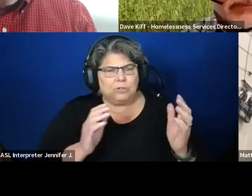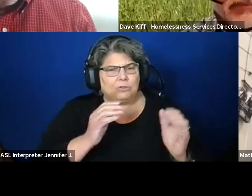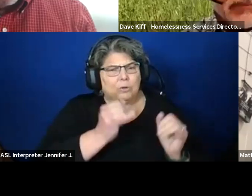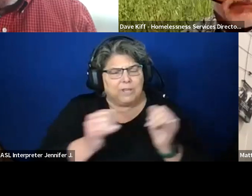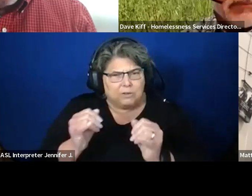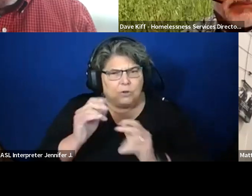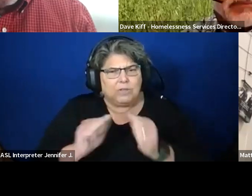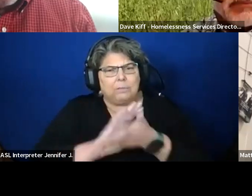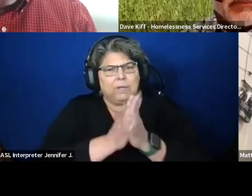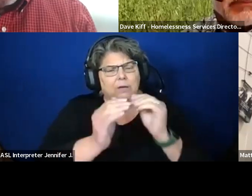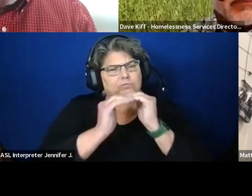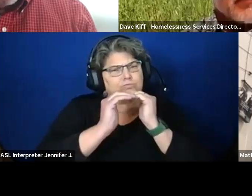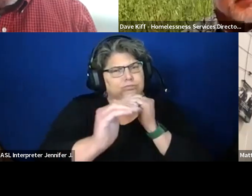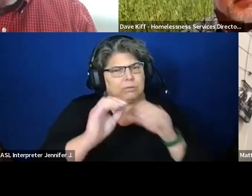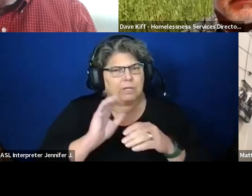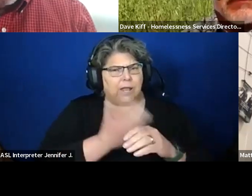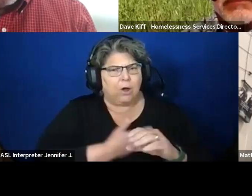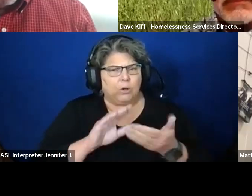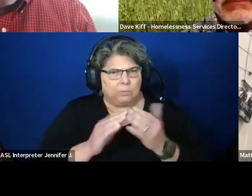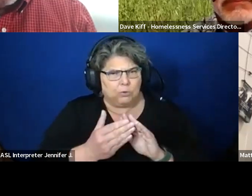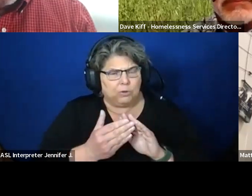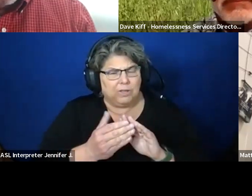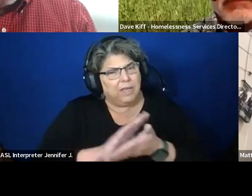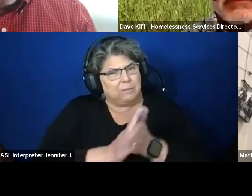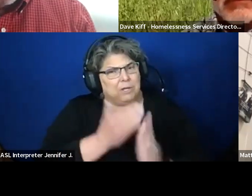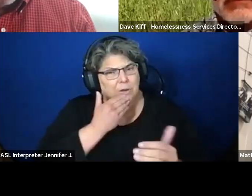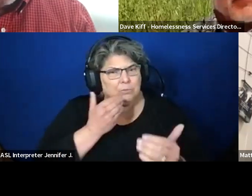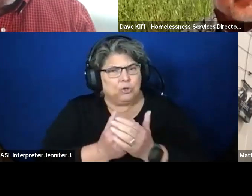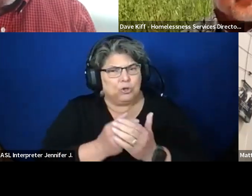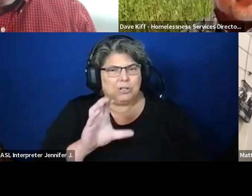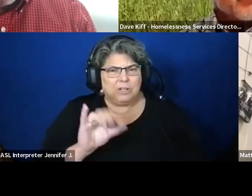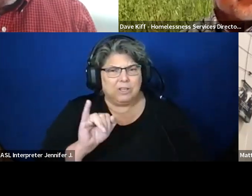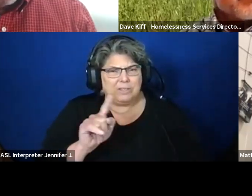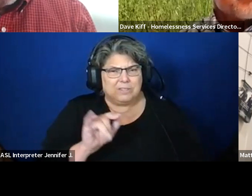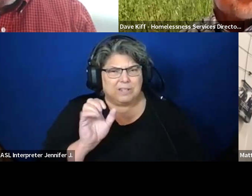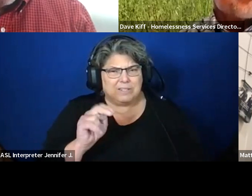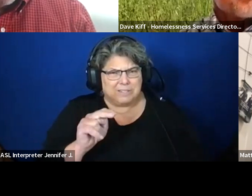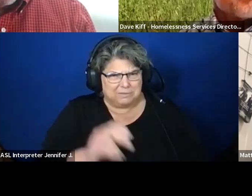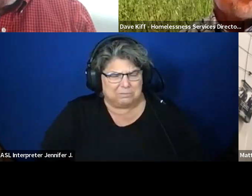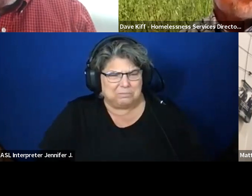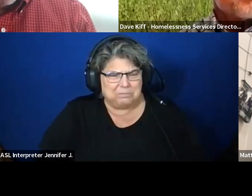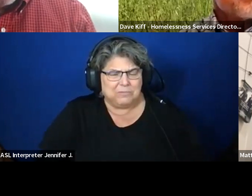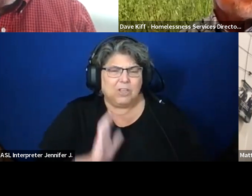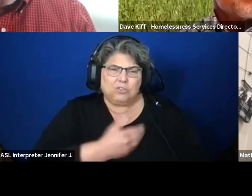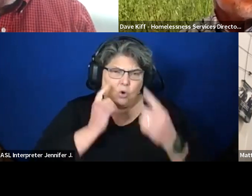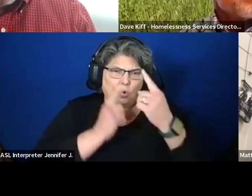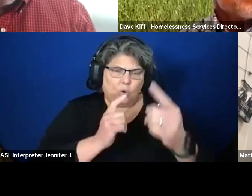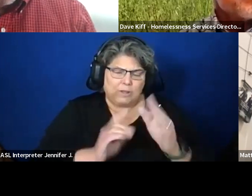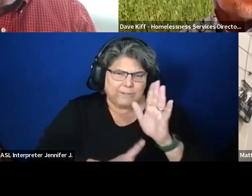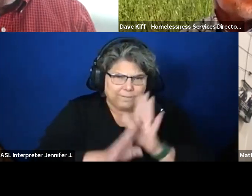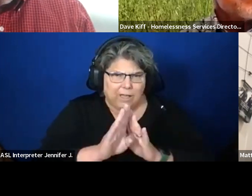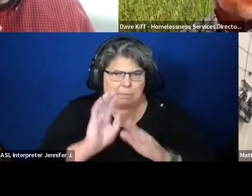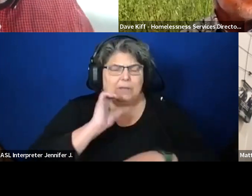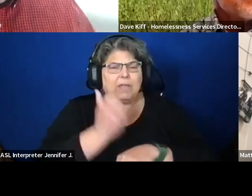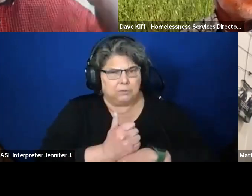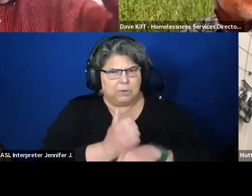stabilized within our community and they become good citizens. So our goal is to develop and implement care plans with